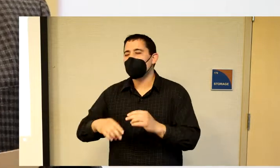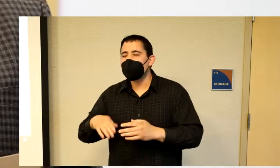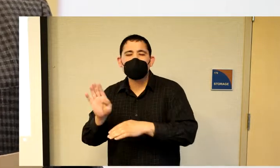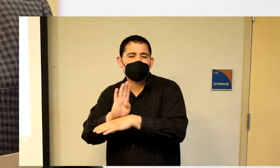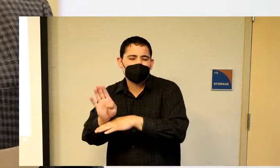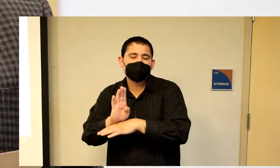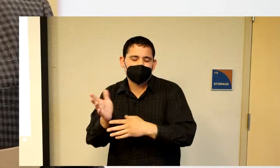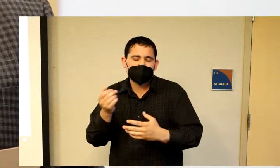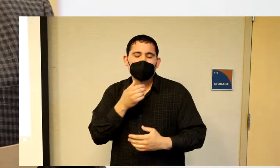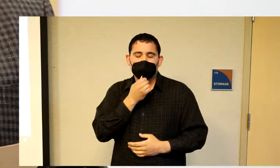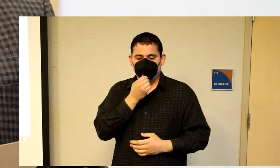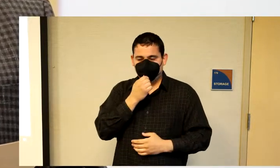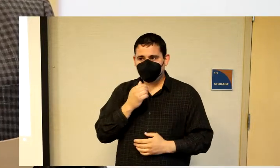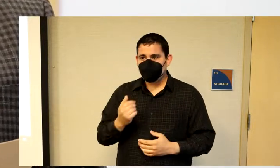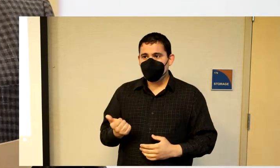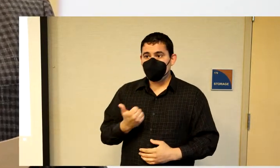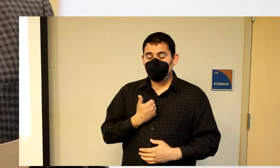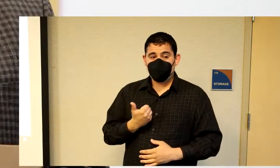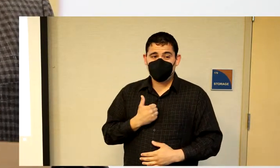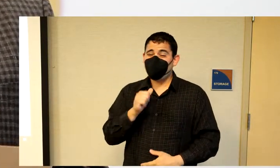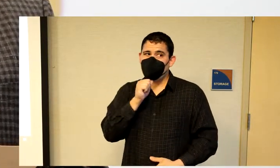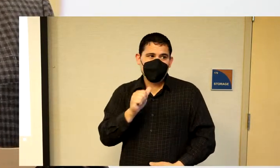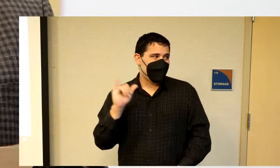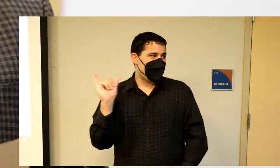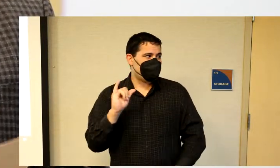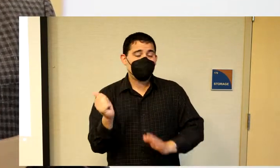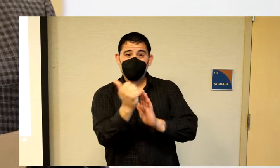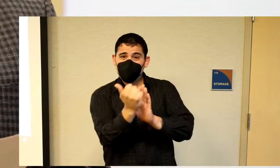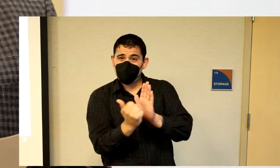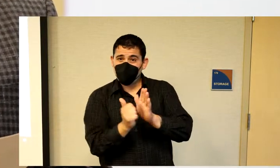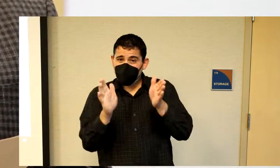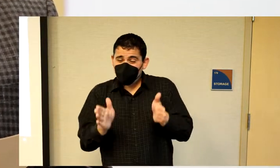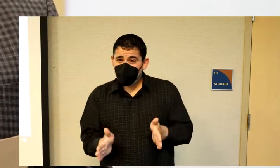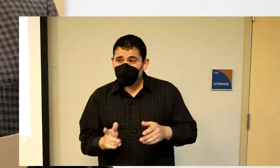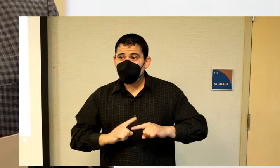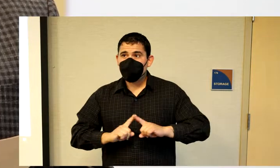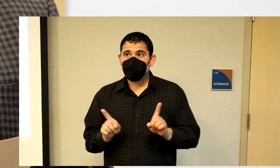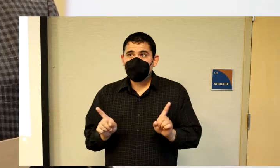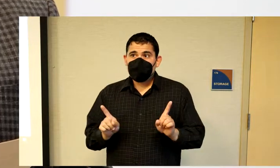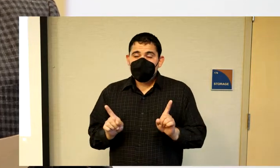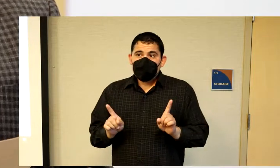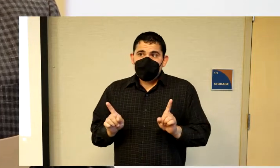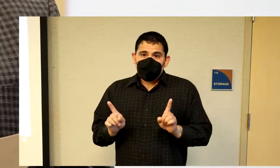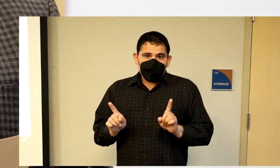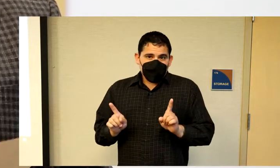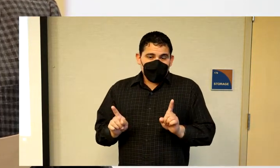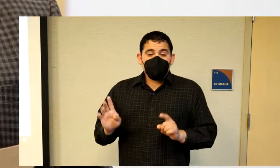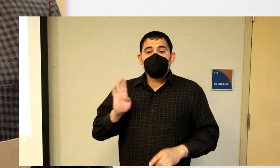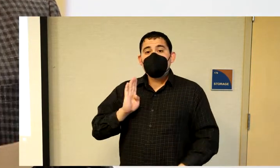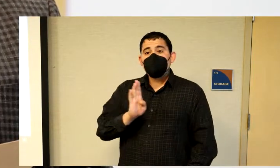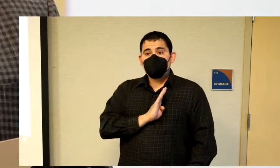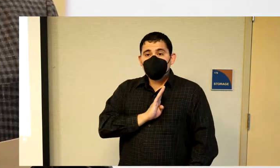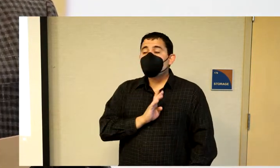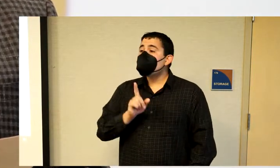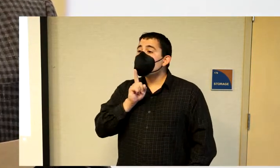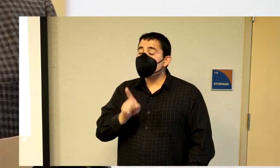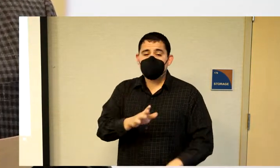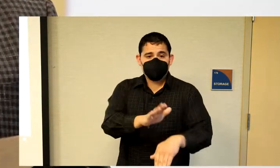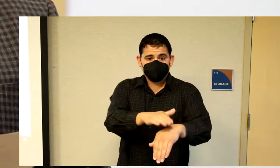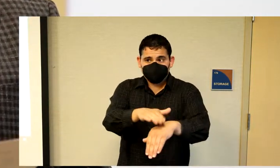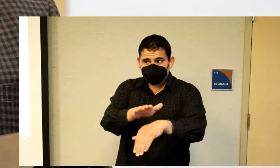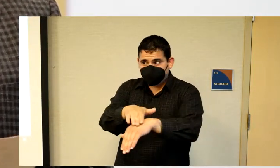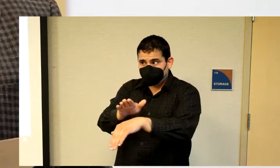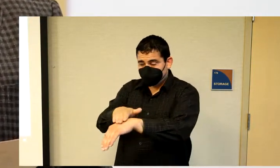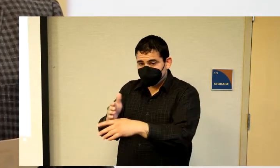my lane because I'm not your attorney, but I do think that the board would be strongly advised to adopt